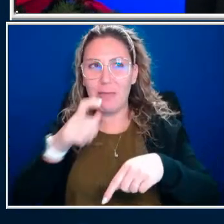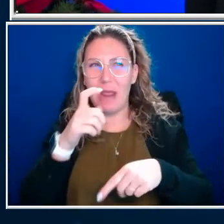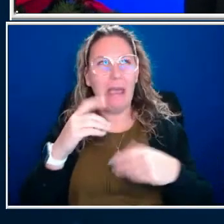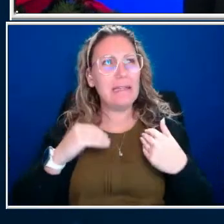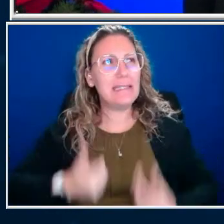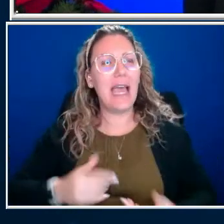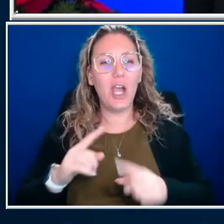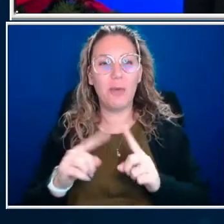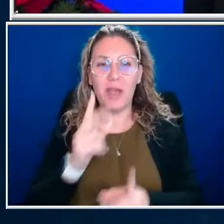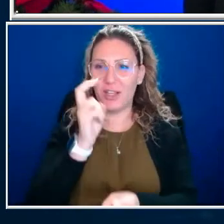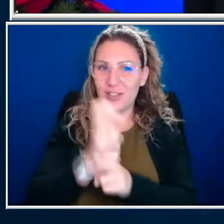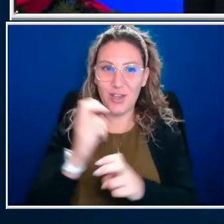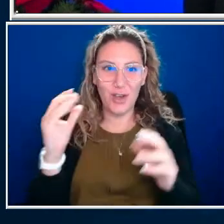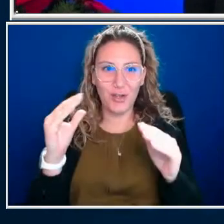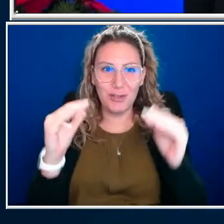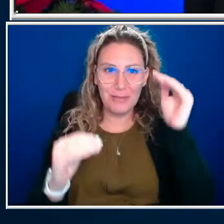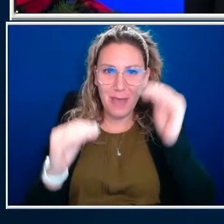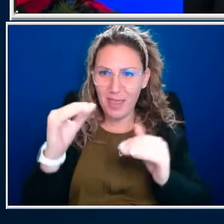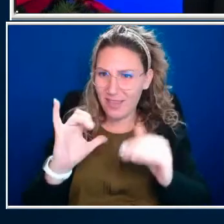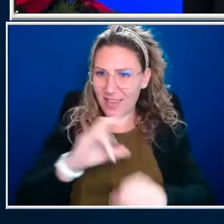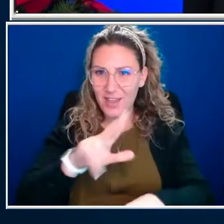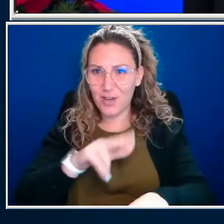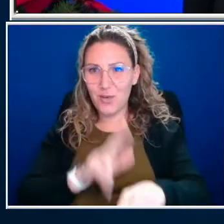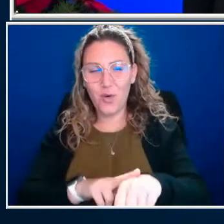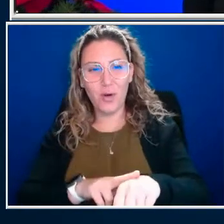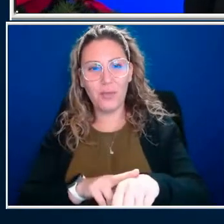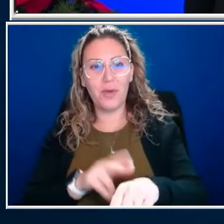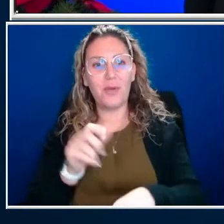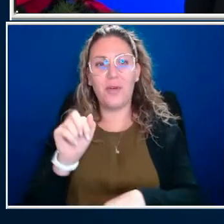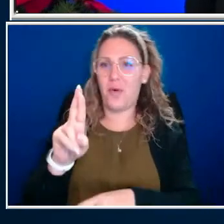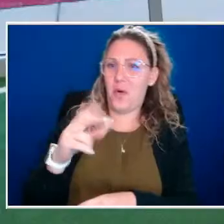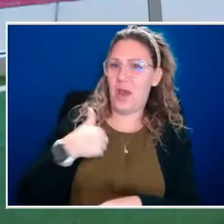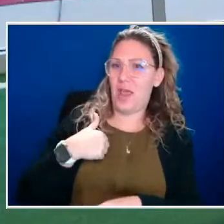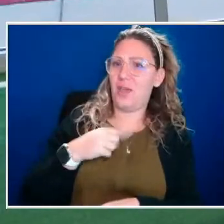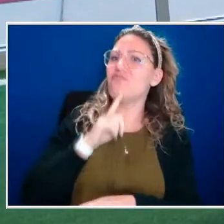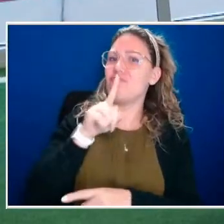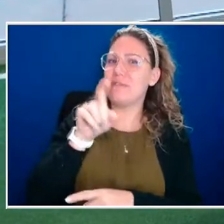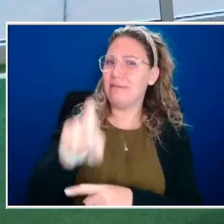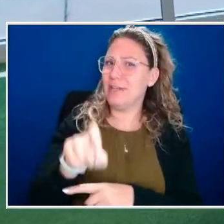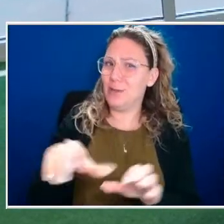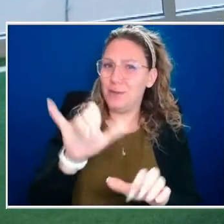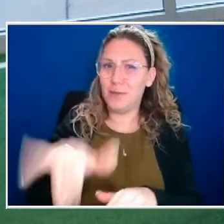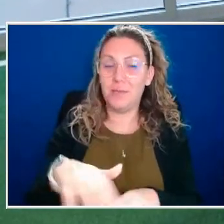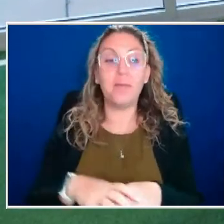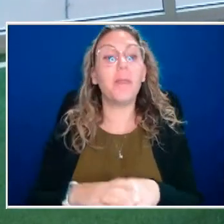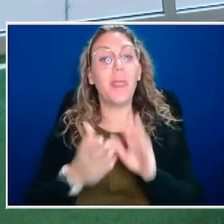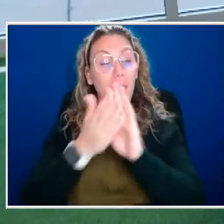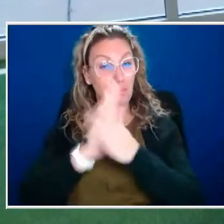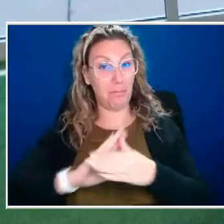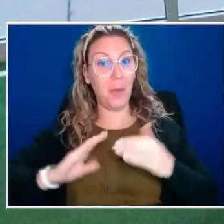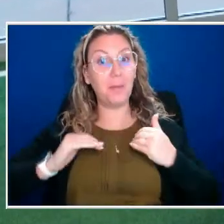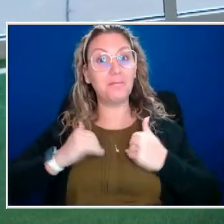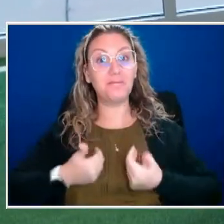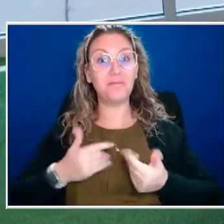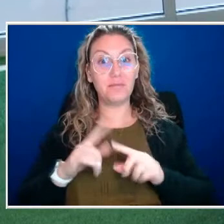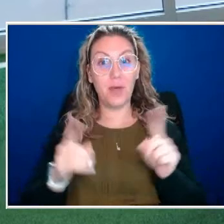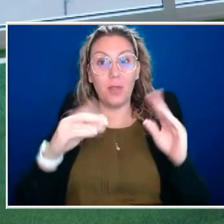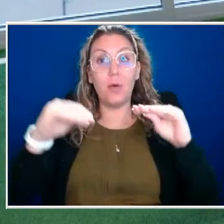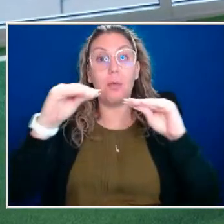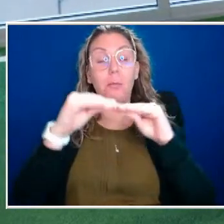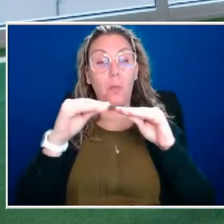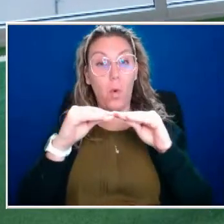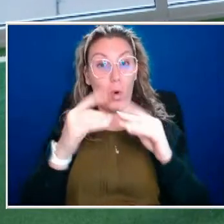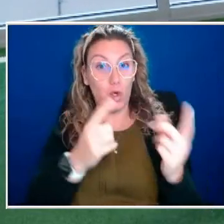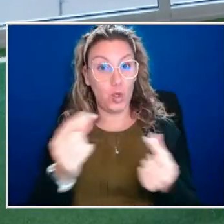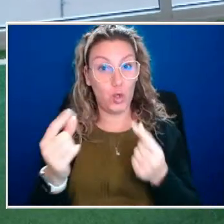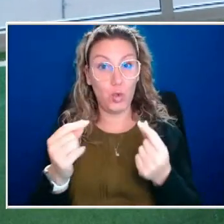Is this normal, or do I really need to do this? No, absolutely. It gets tiring, But the more you do it, the less tiring it'll get, the easier